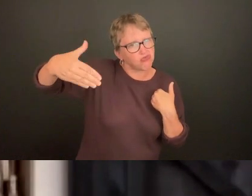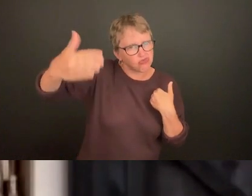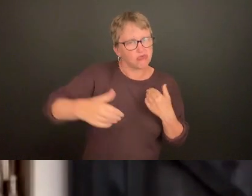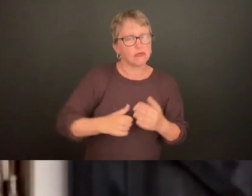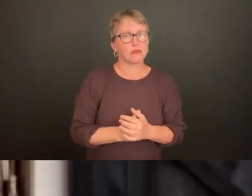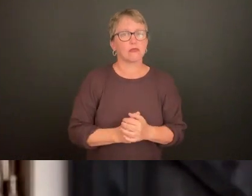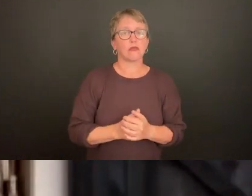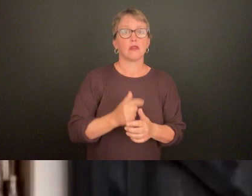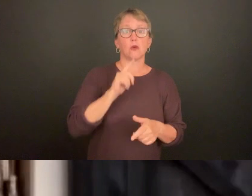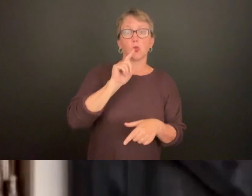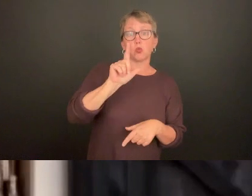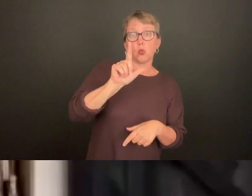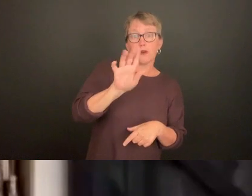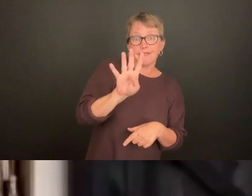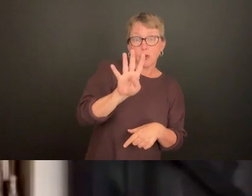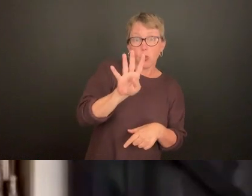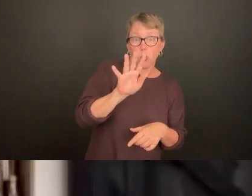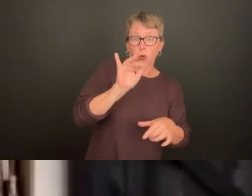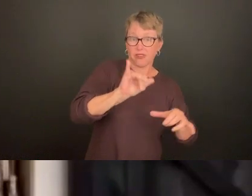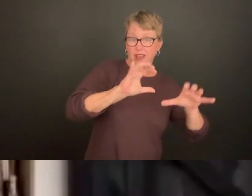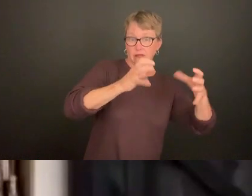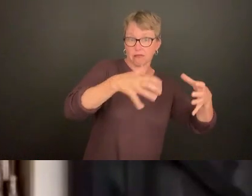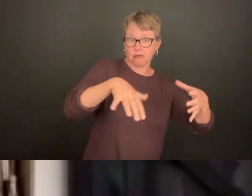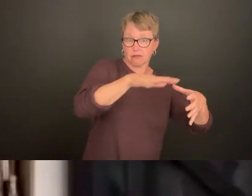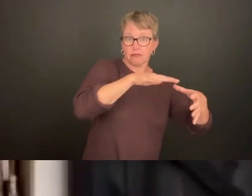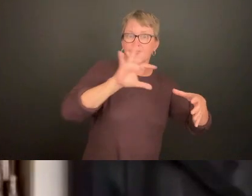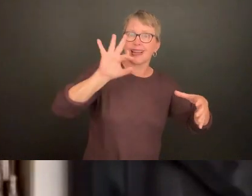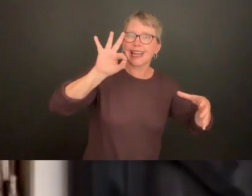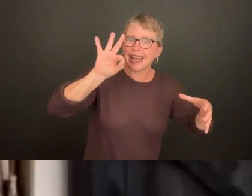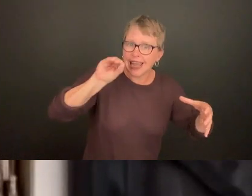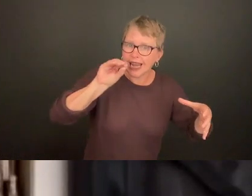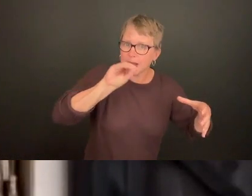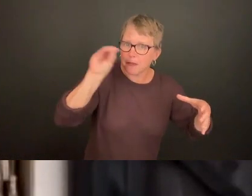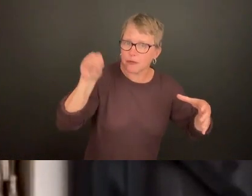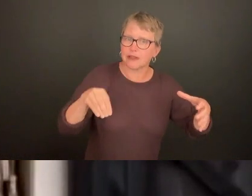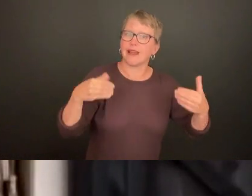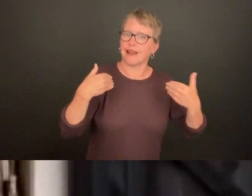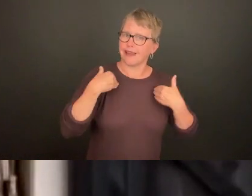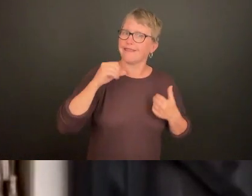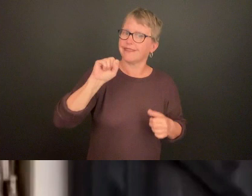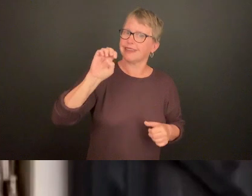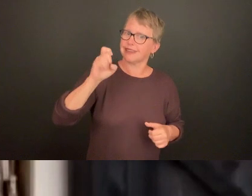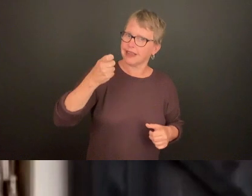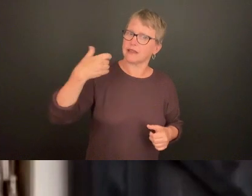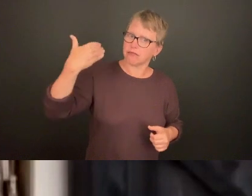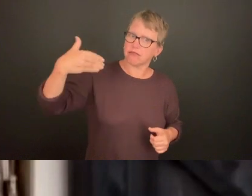able-bodied, 70% of 19-year-olds. By the time you're